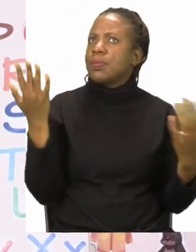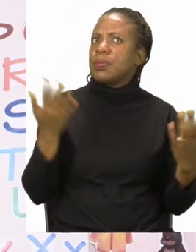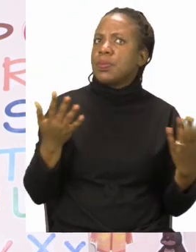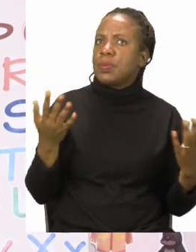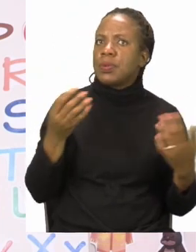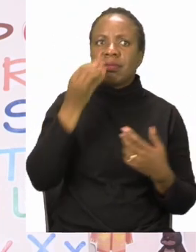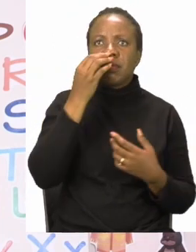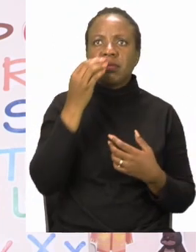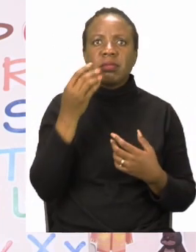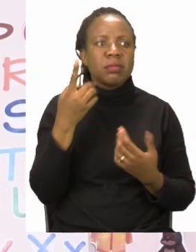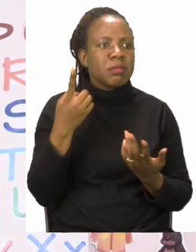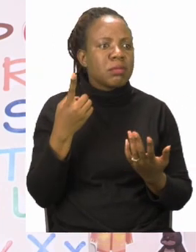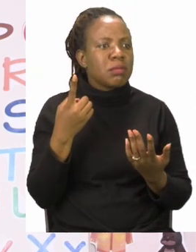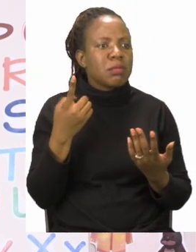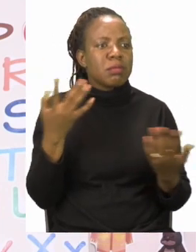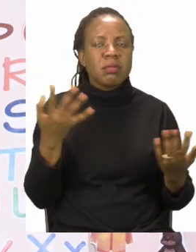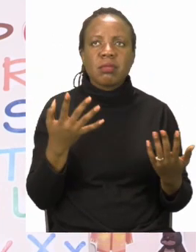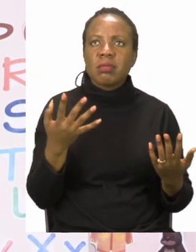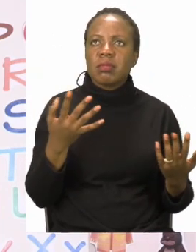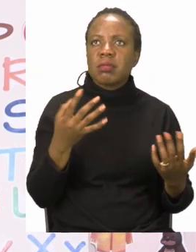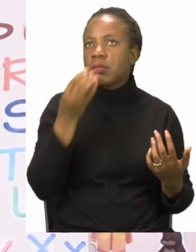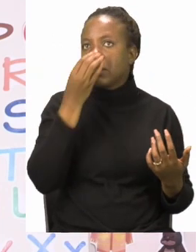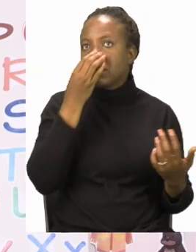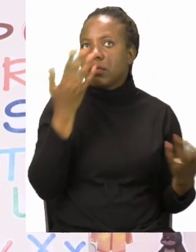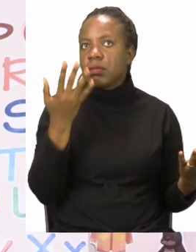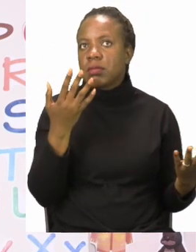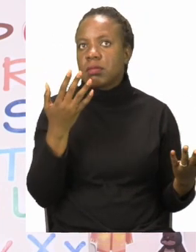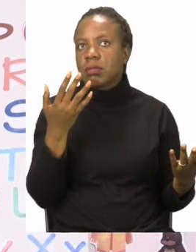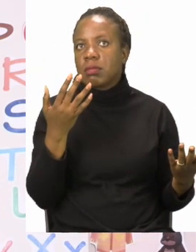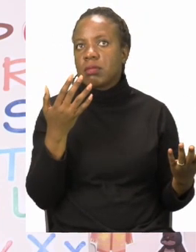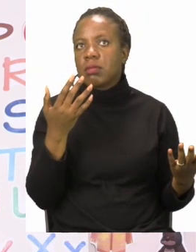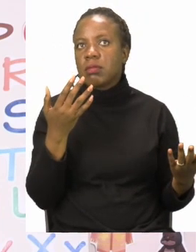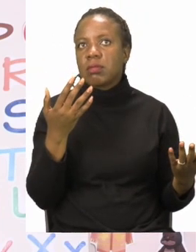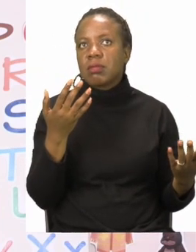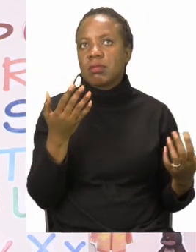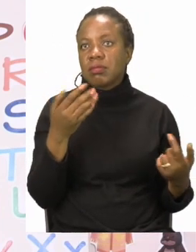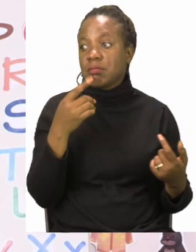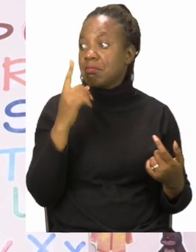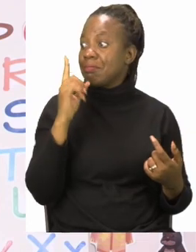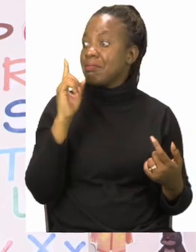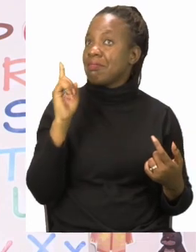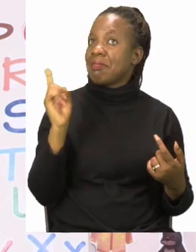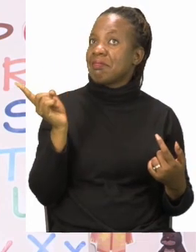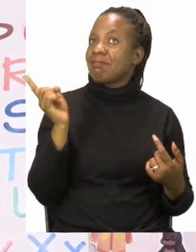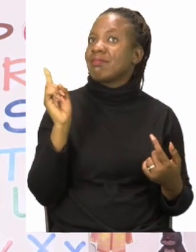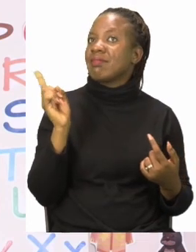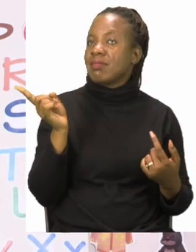Zoshi anywhere? Zoshi! Oh,